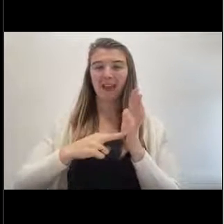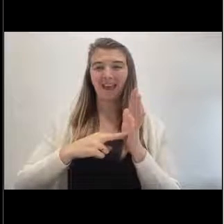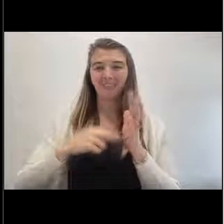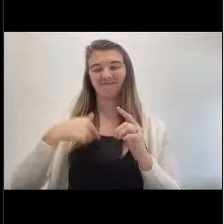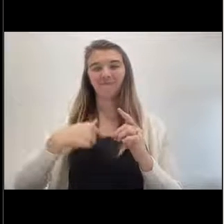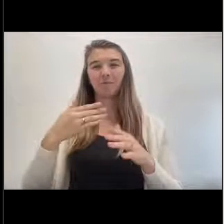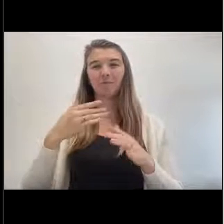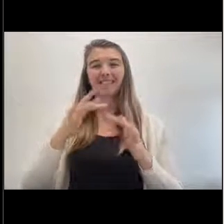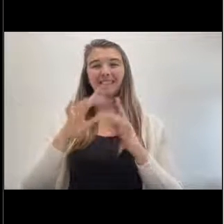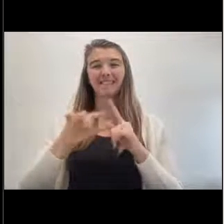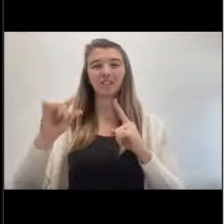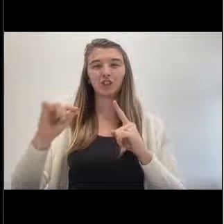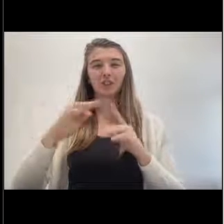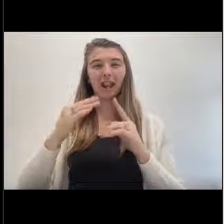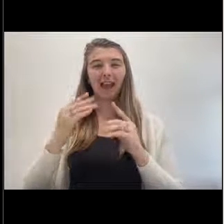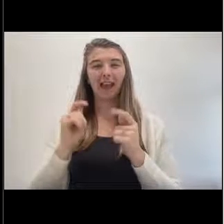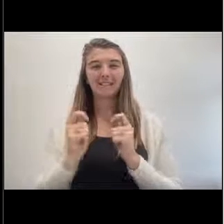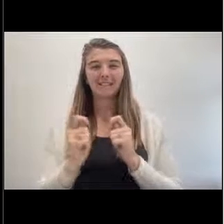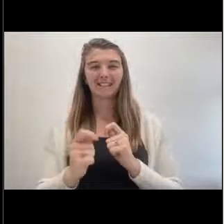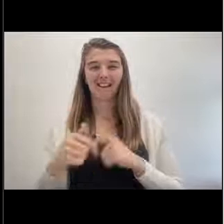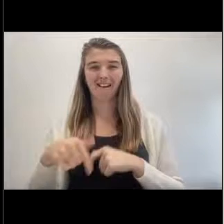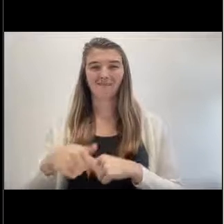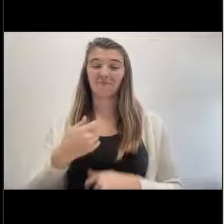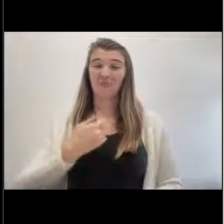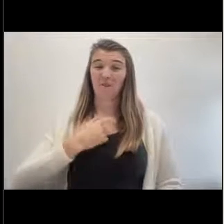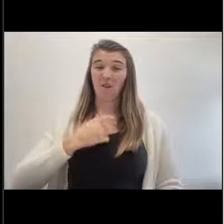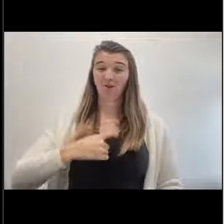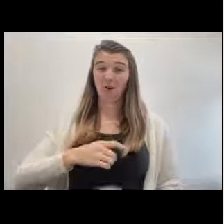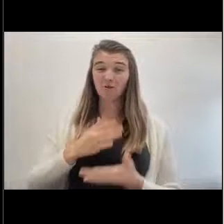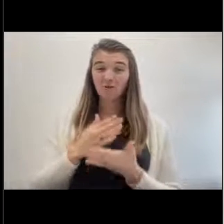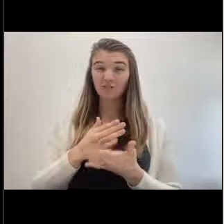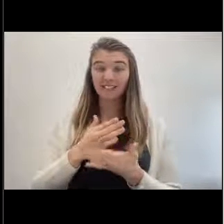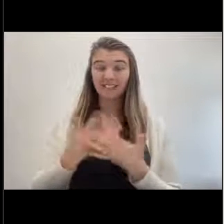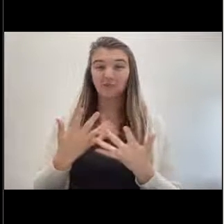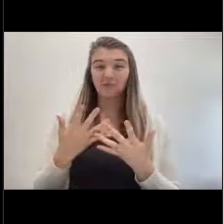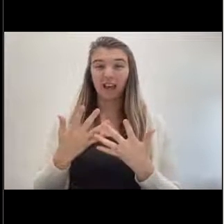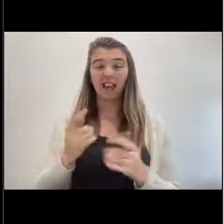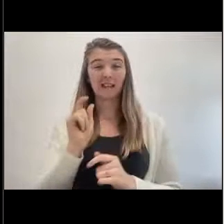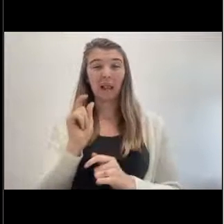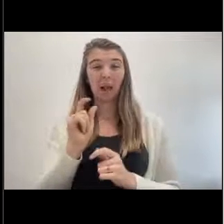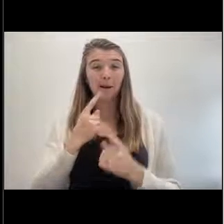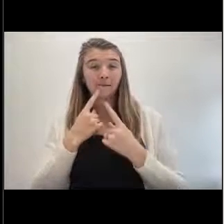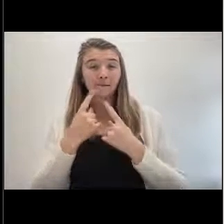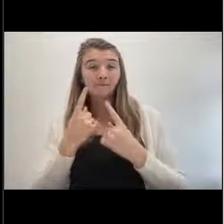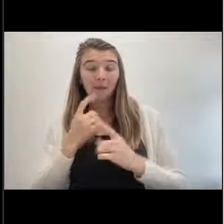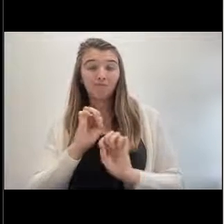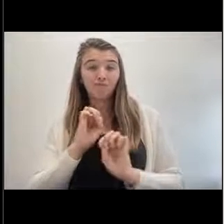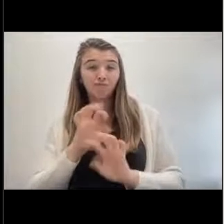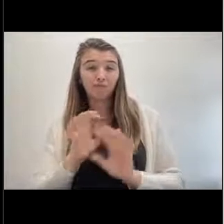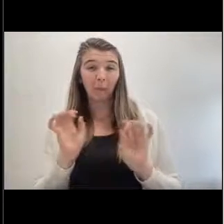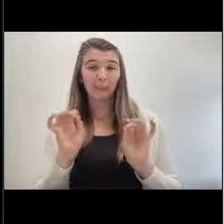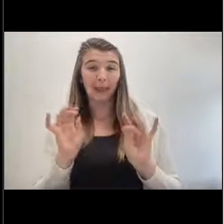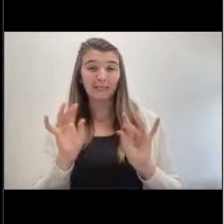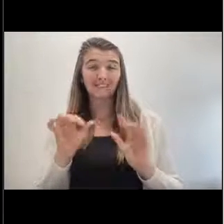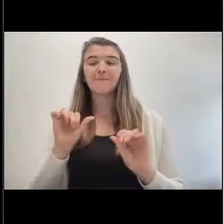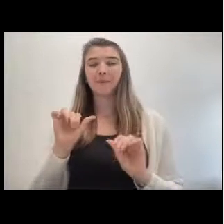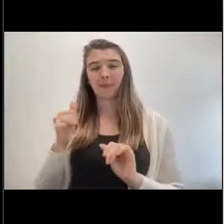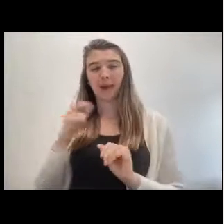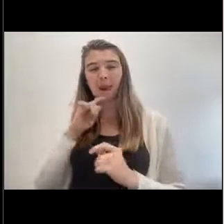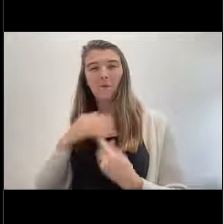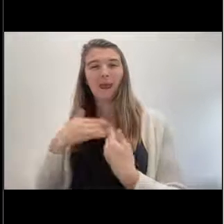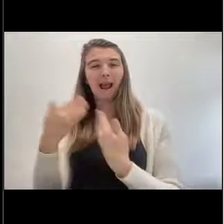role today is just to do a bit of housekeeping before I hand over to my colleague from the RSC, Kathy Page, who's in our policy